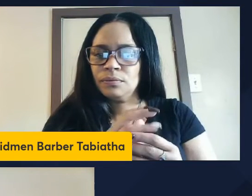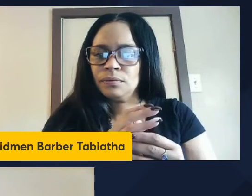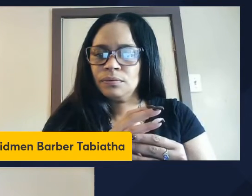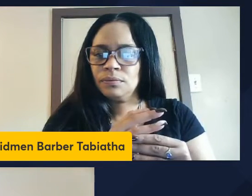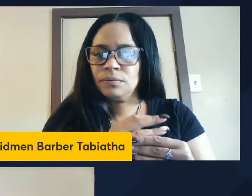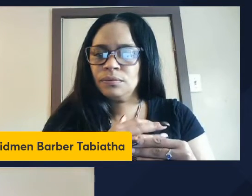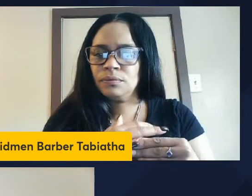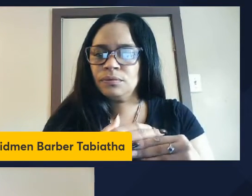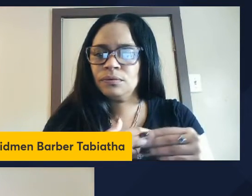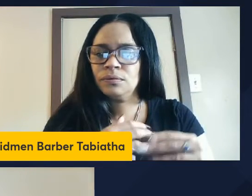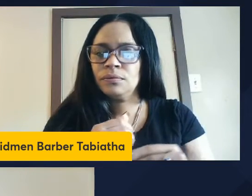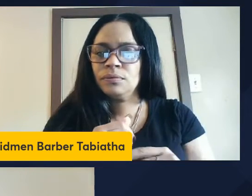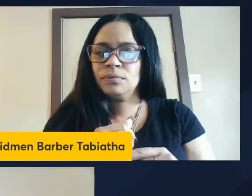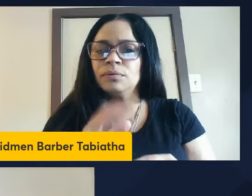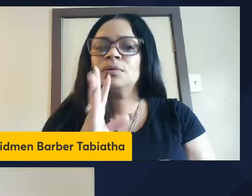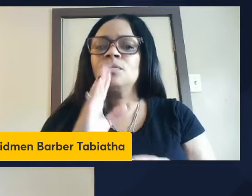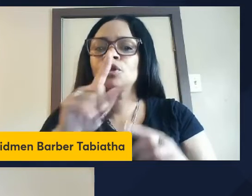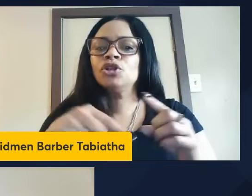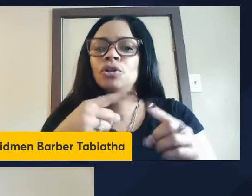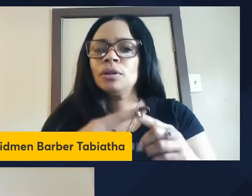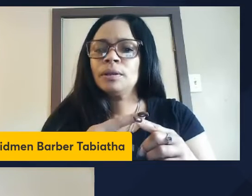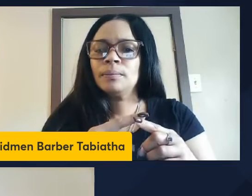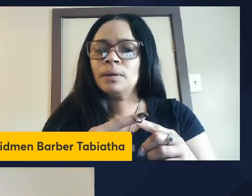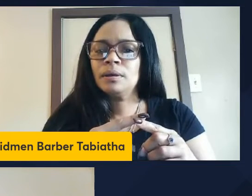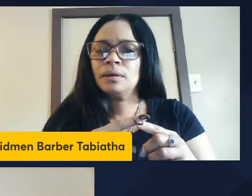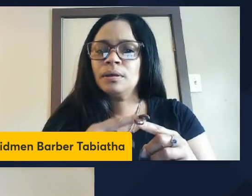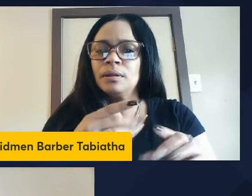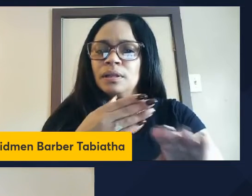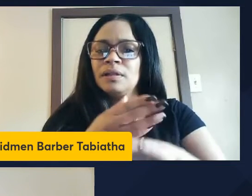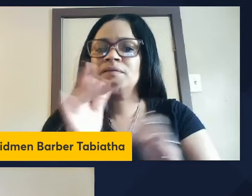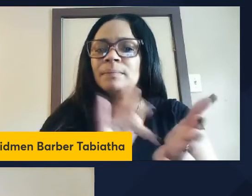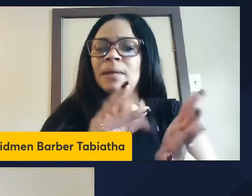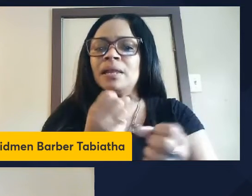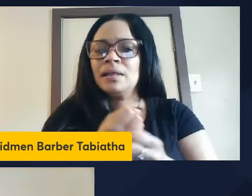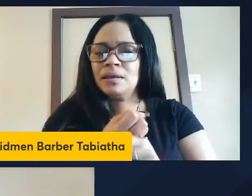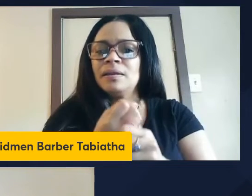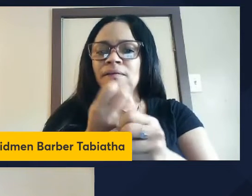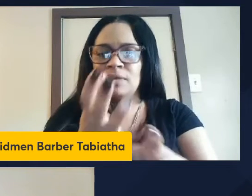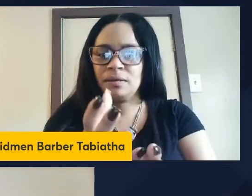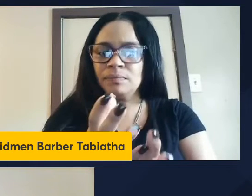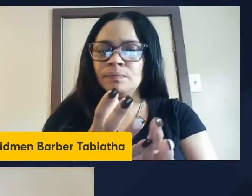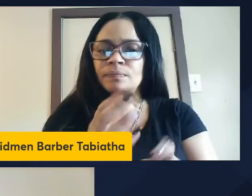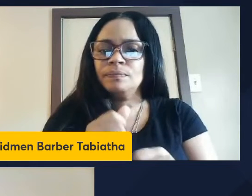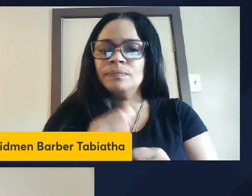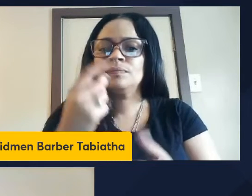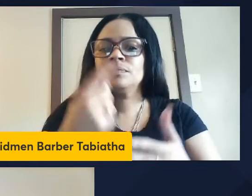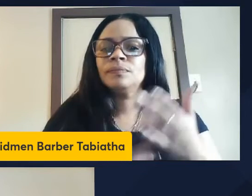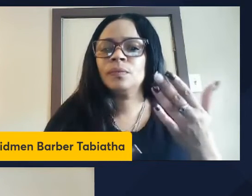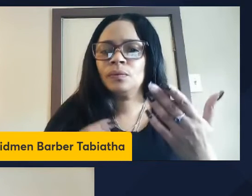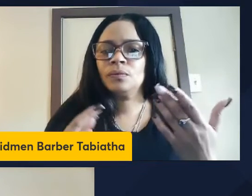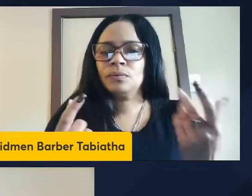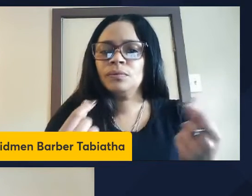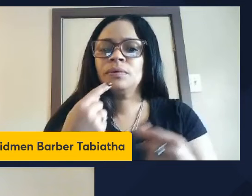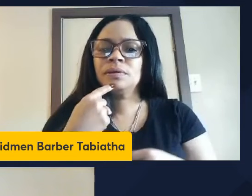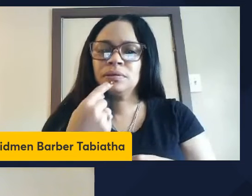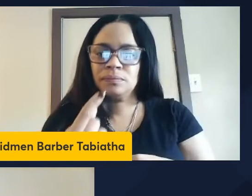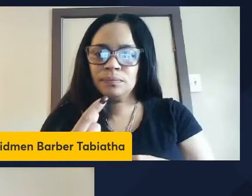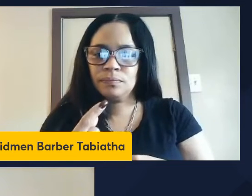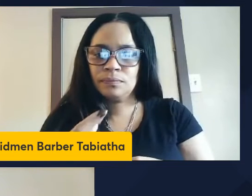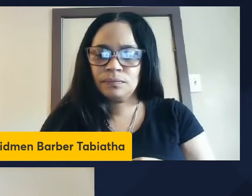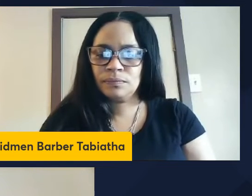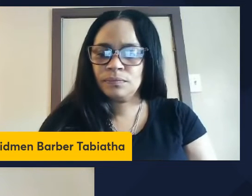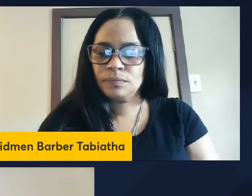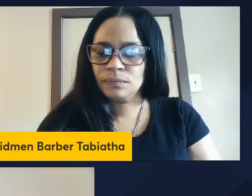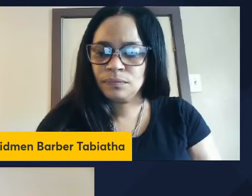Actually, today I'll be talking about uncovering the molecular effectors and signaling of possible players in cell immunotherapy.